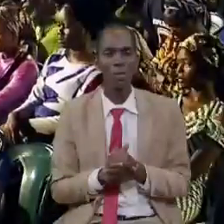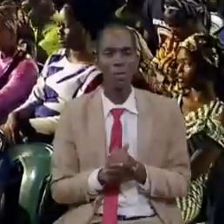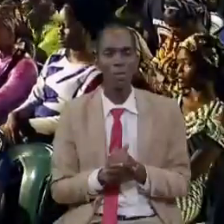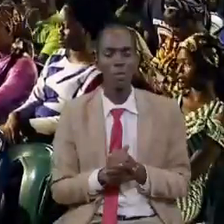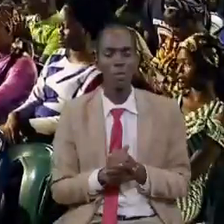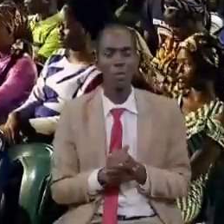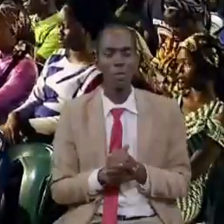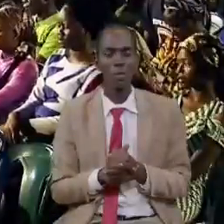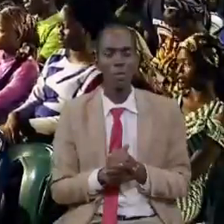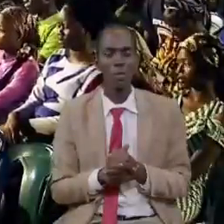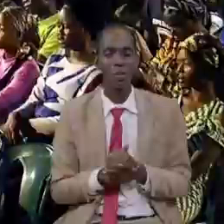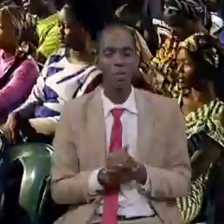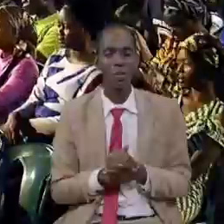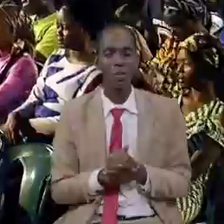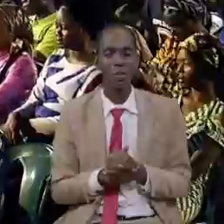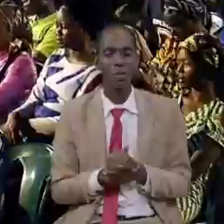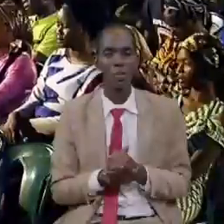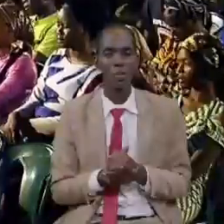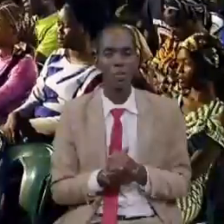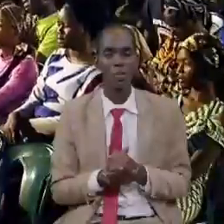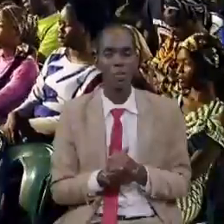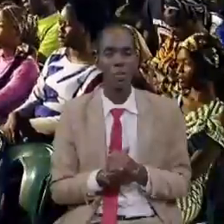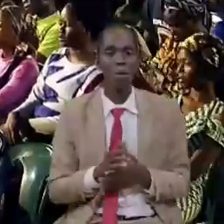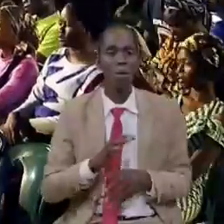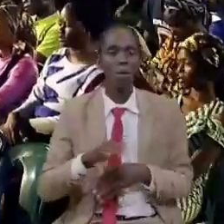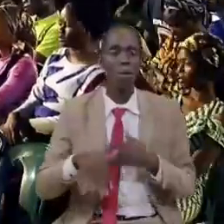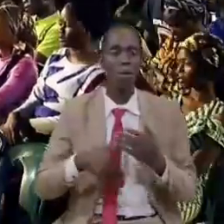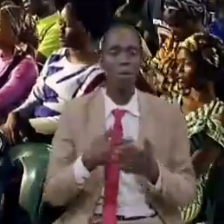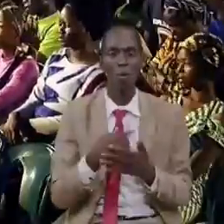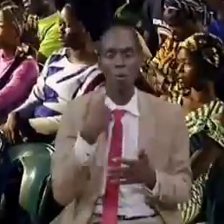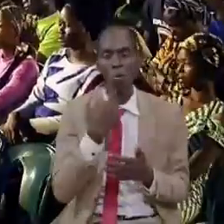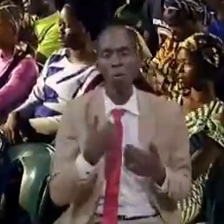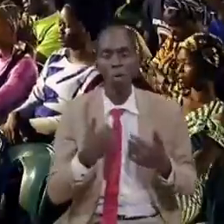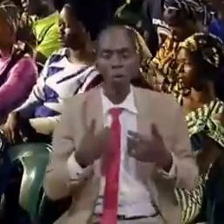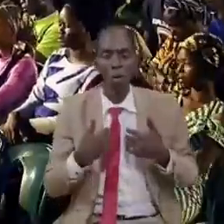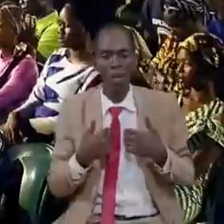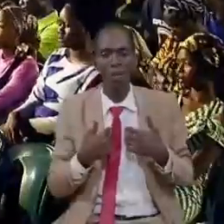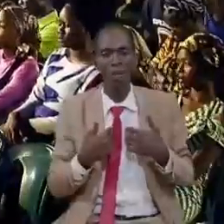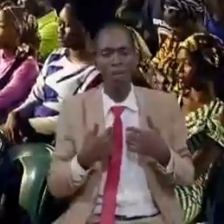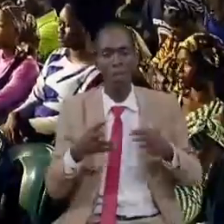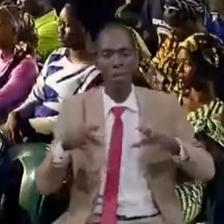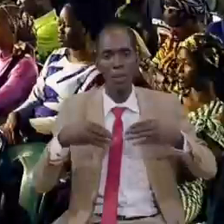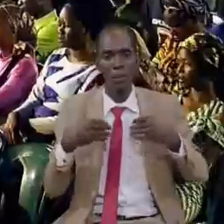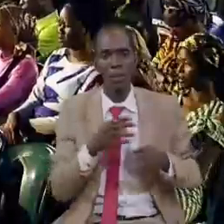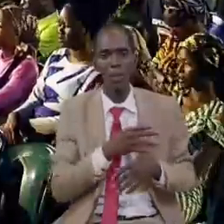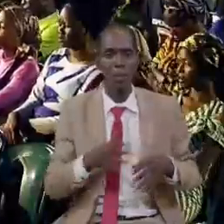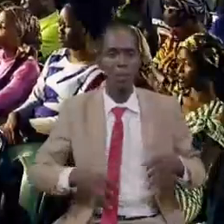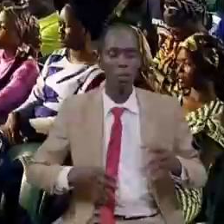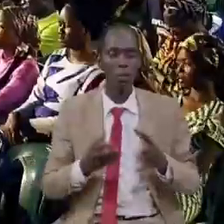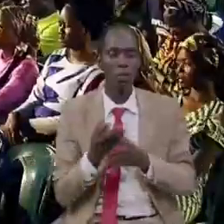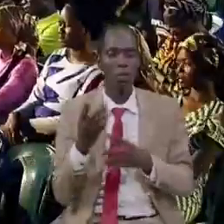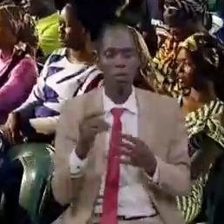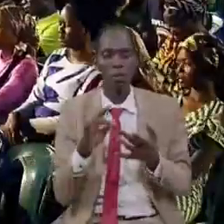Those who have made decisions online, the social media, on